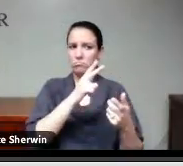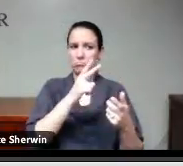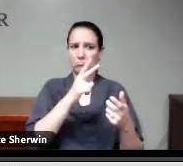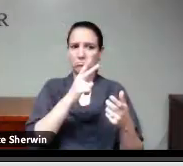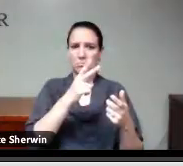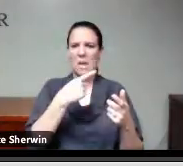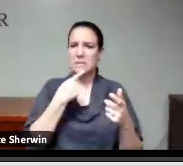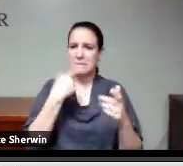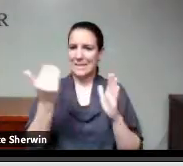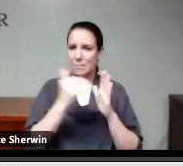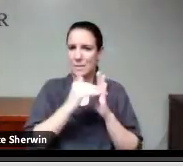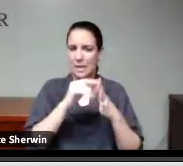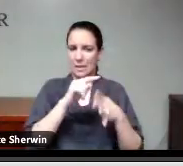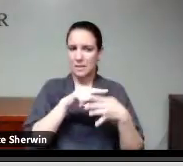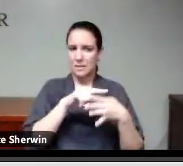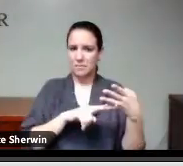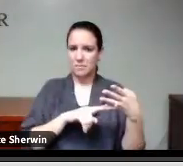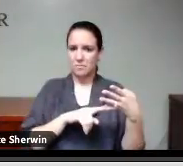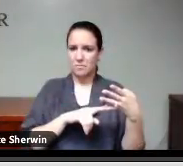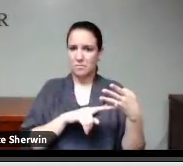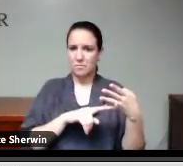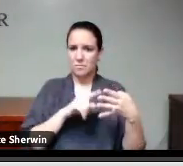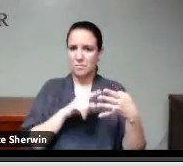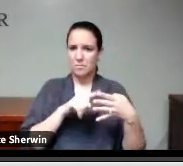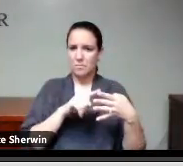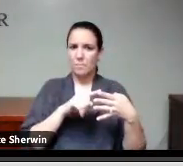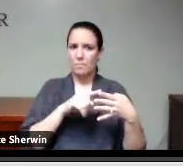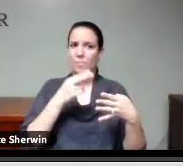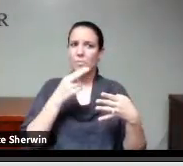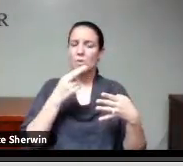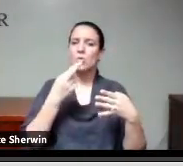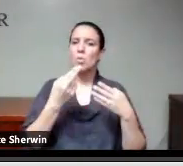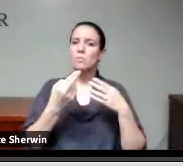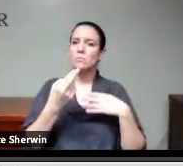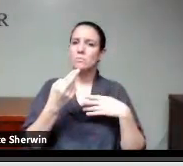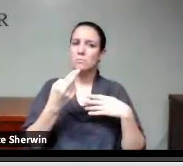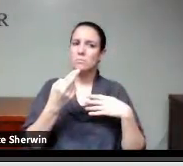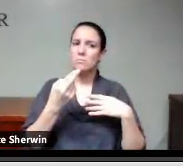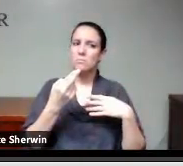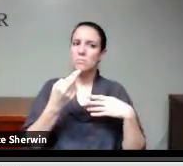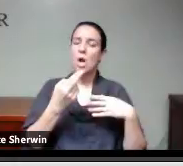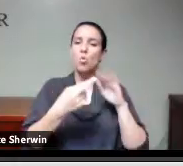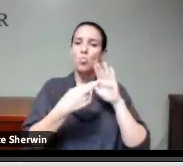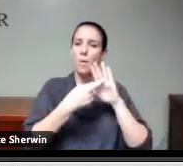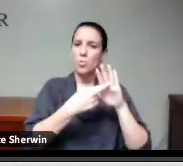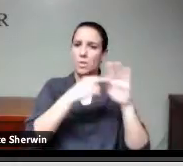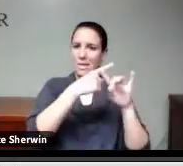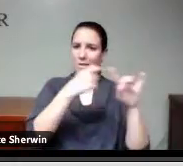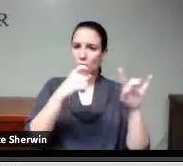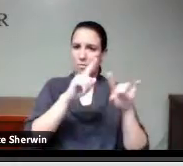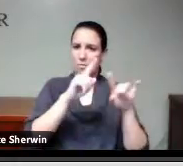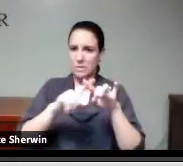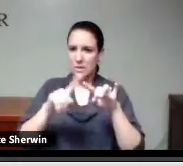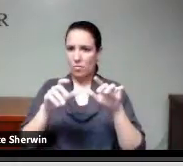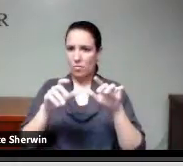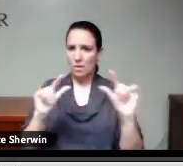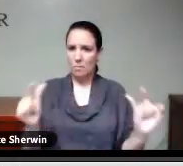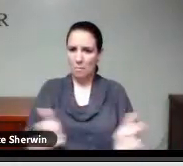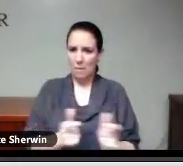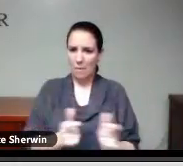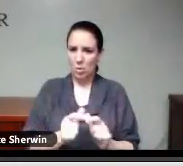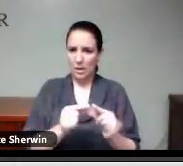time. There is reasonable representation from different minority groups in our collection. There is